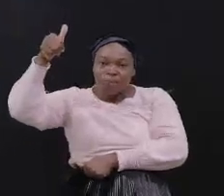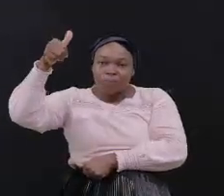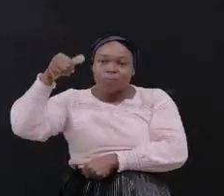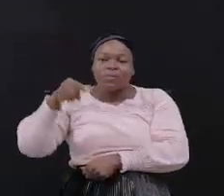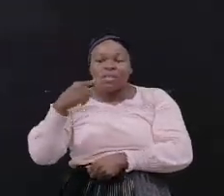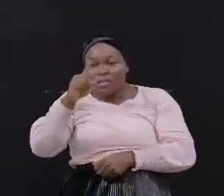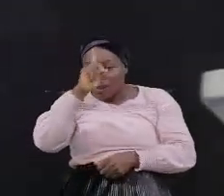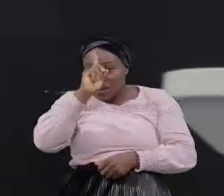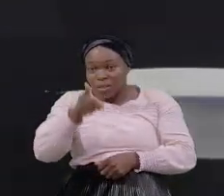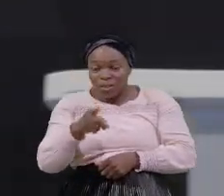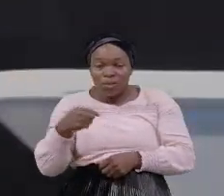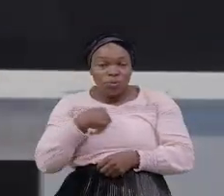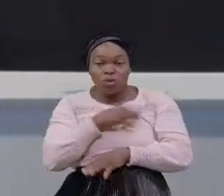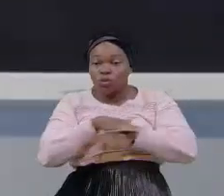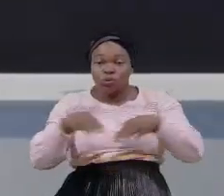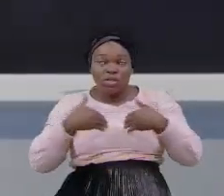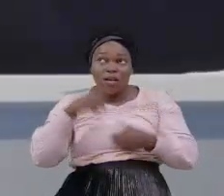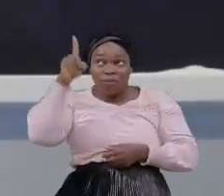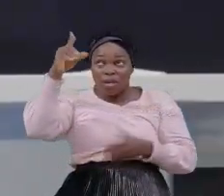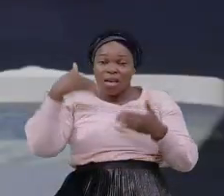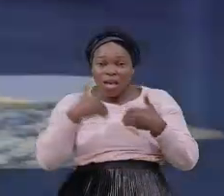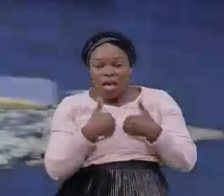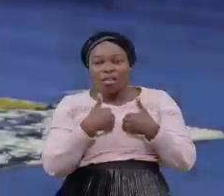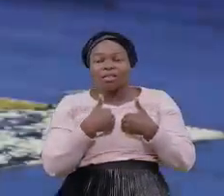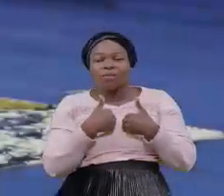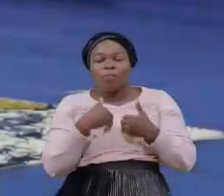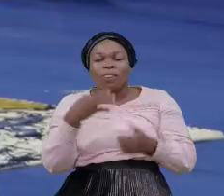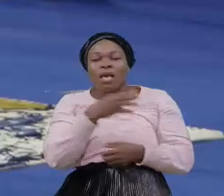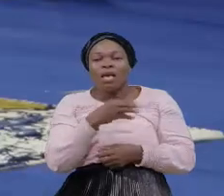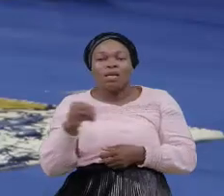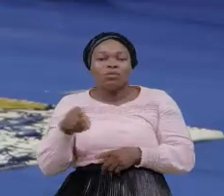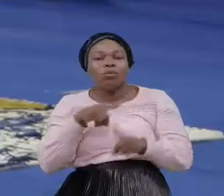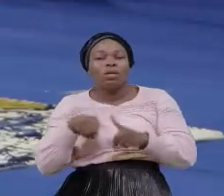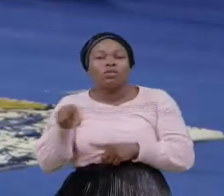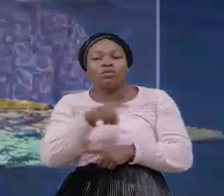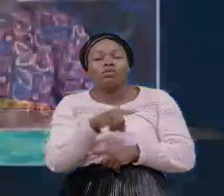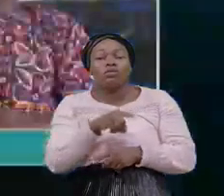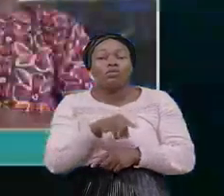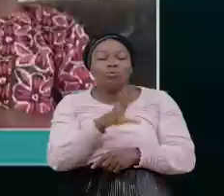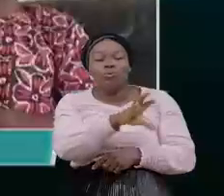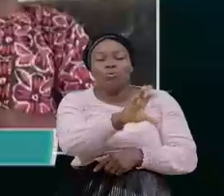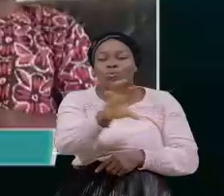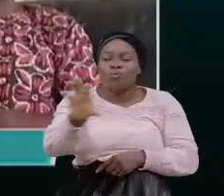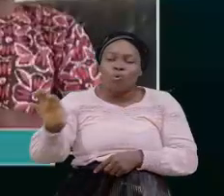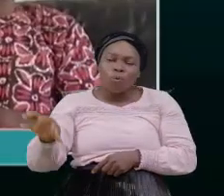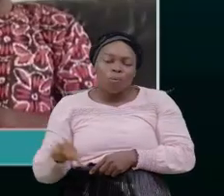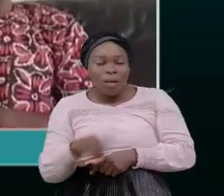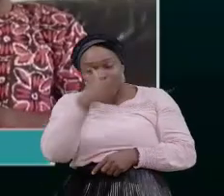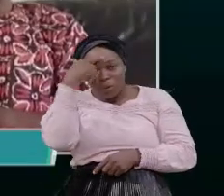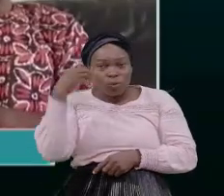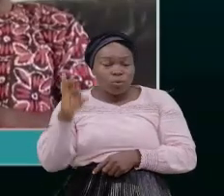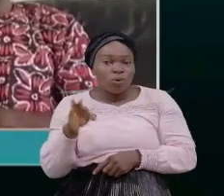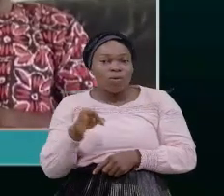then it comes to you there where you are perambulating around because of the thing that ties you. He